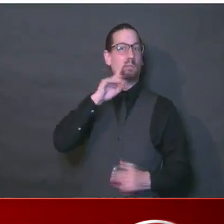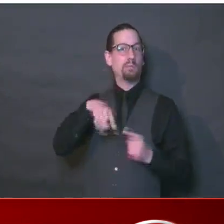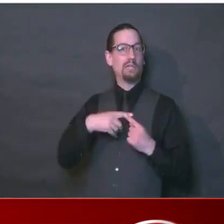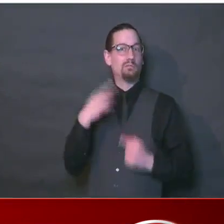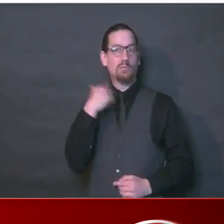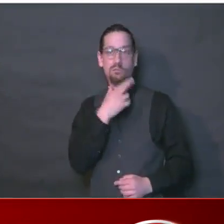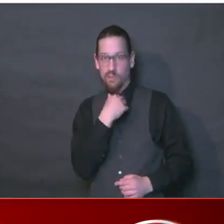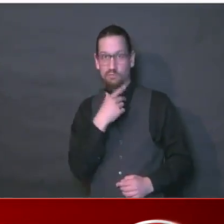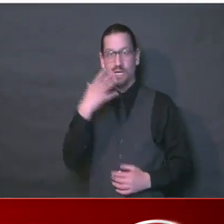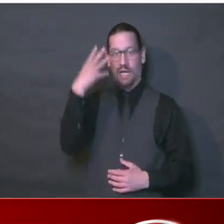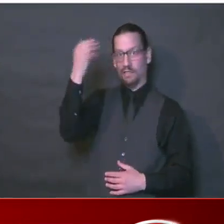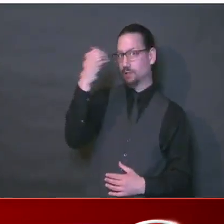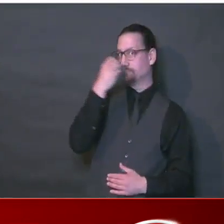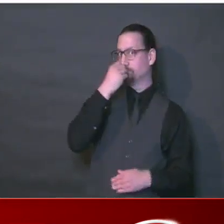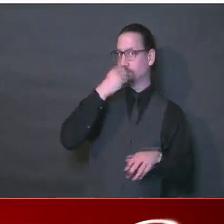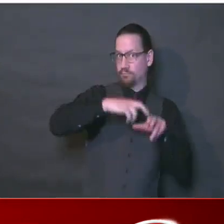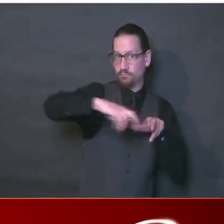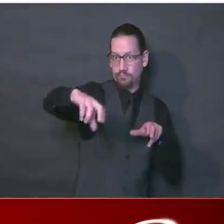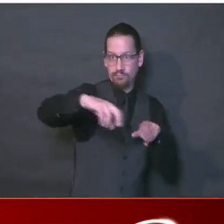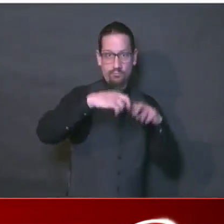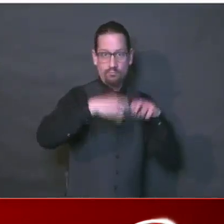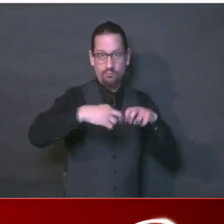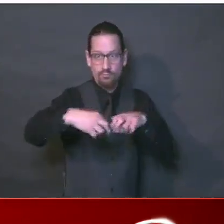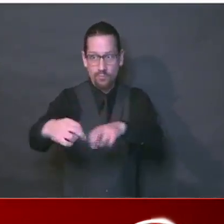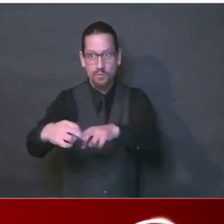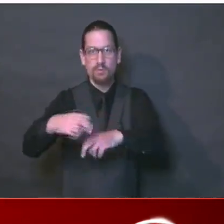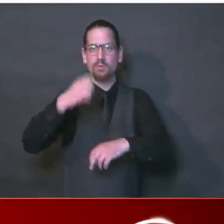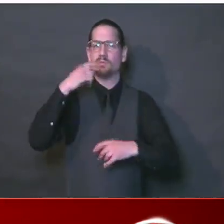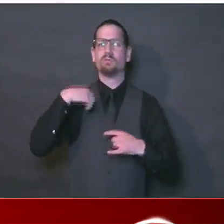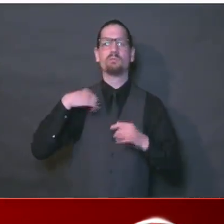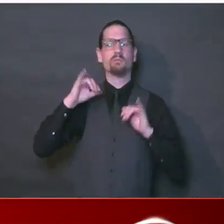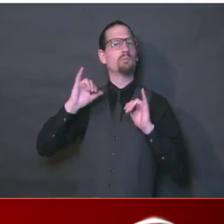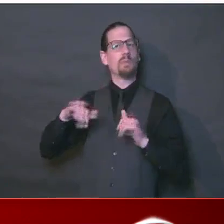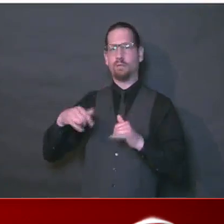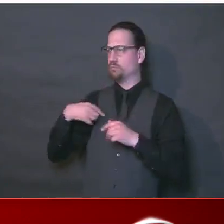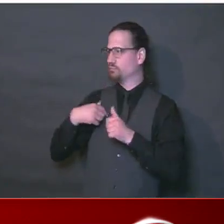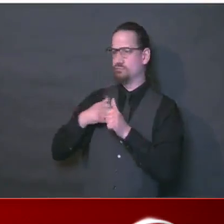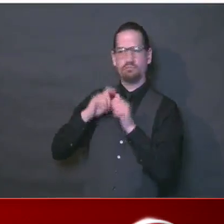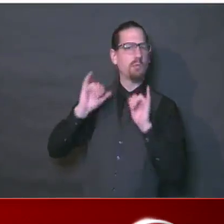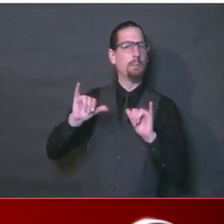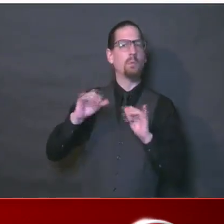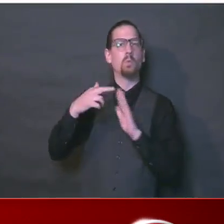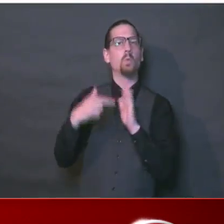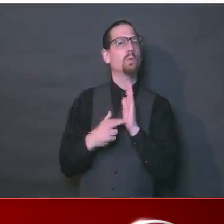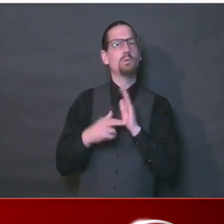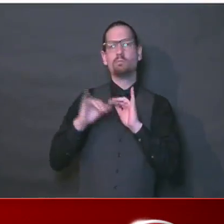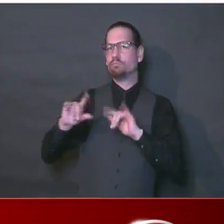same infection control principles that have been guiding us through this since day one.